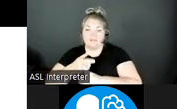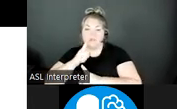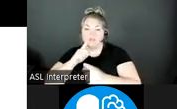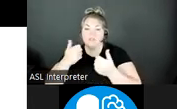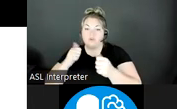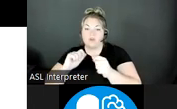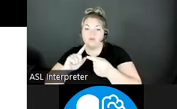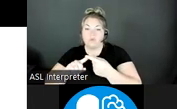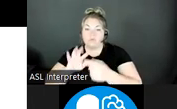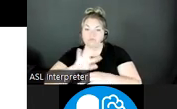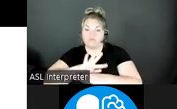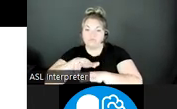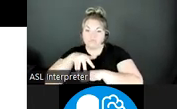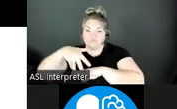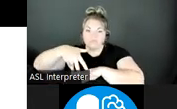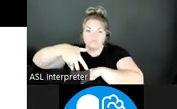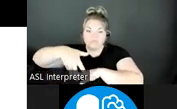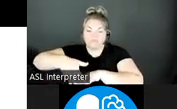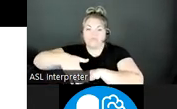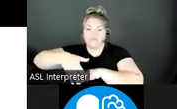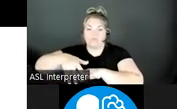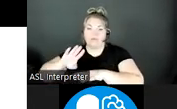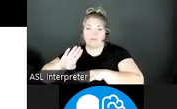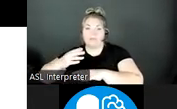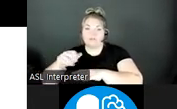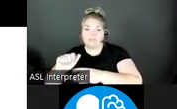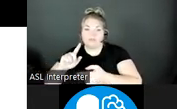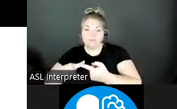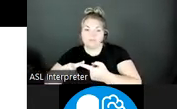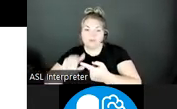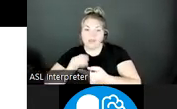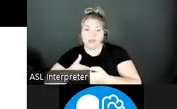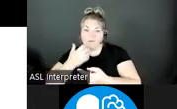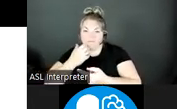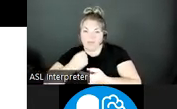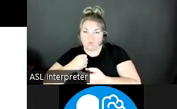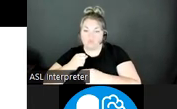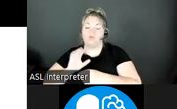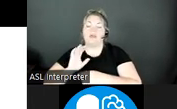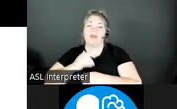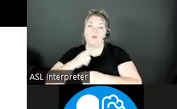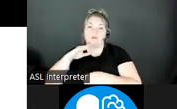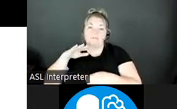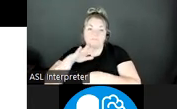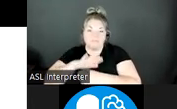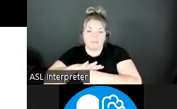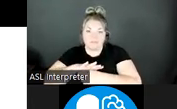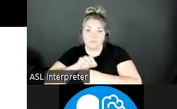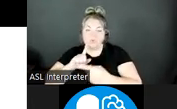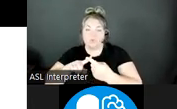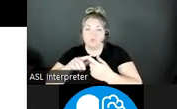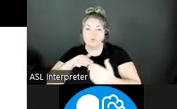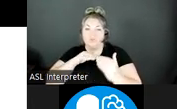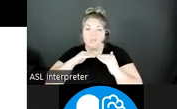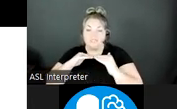to ground the BHA into our values and our commitment to